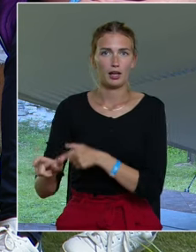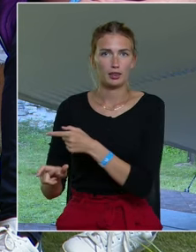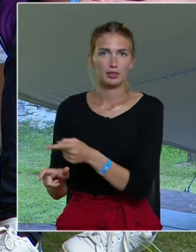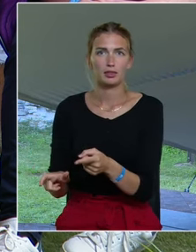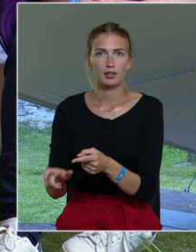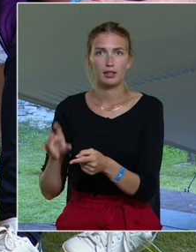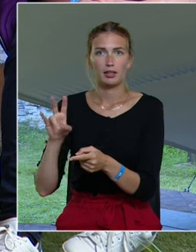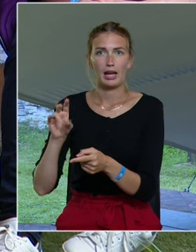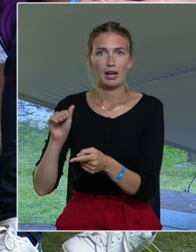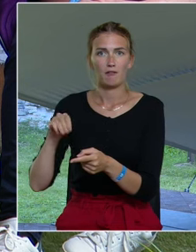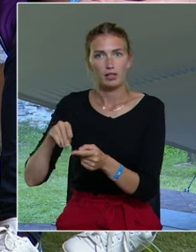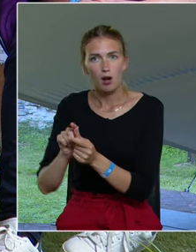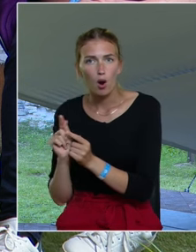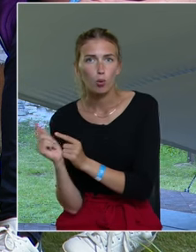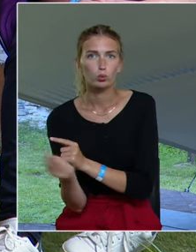through NFT